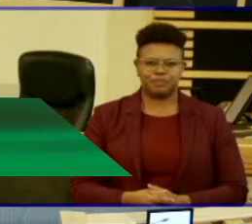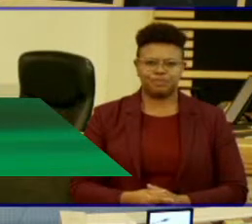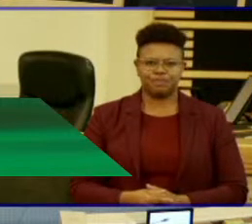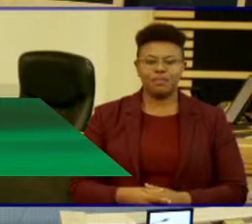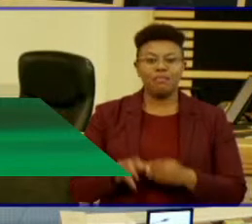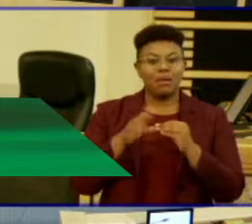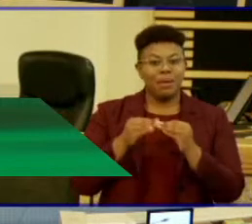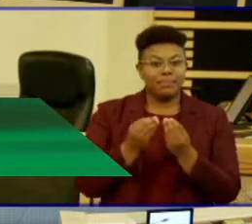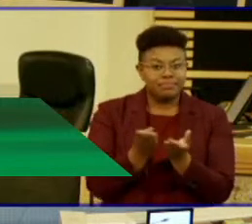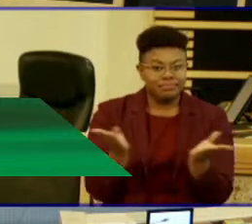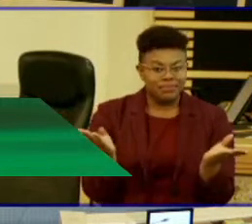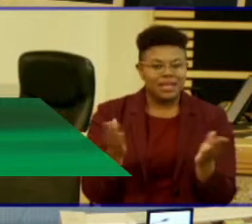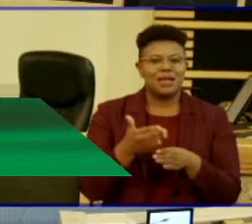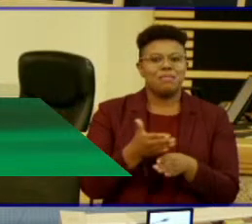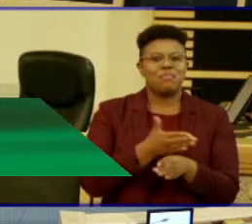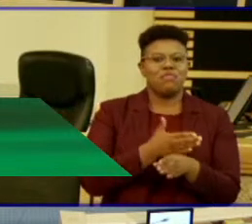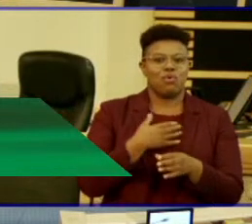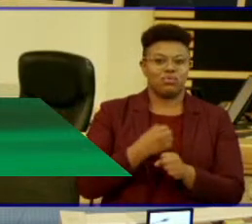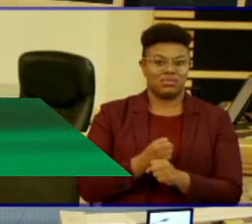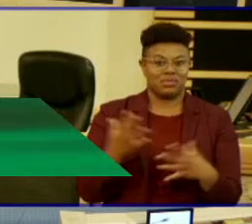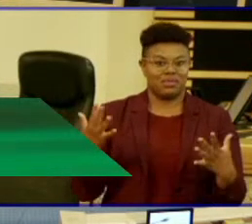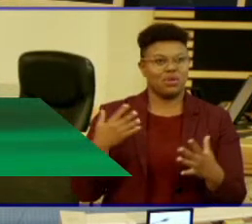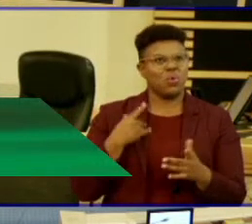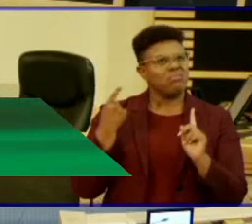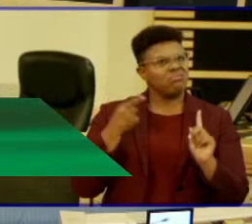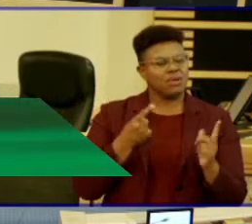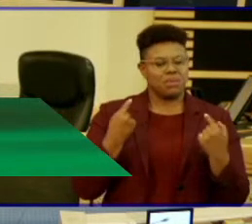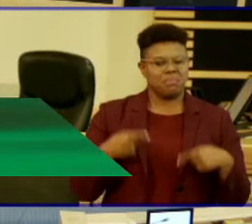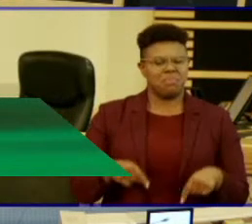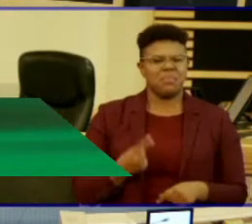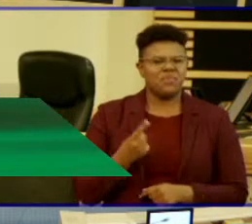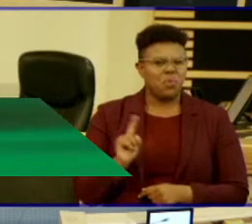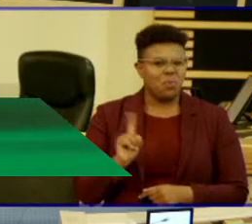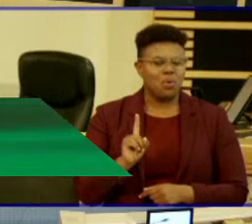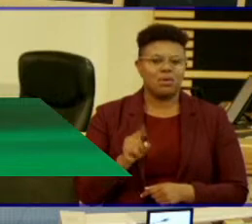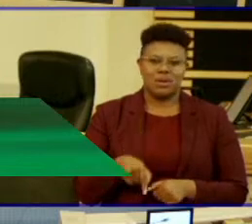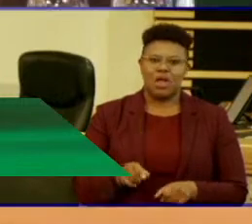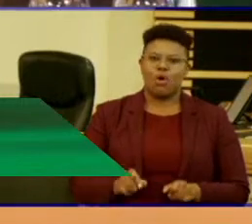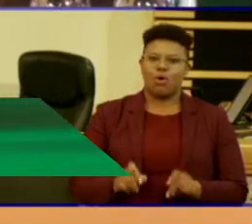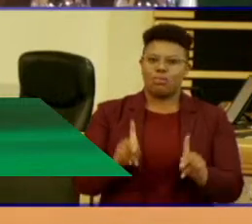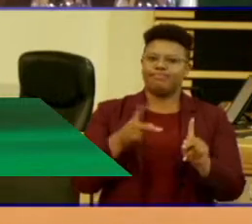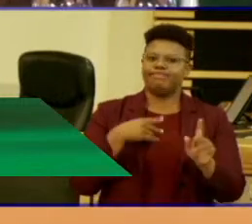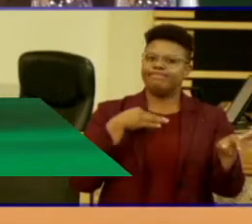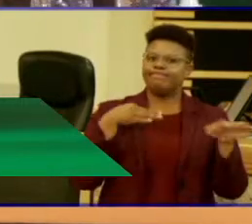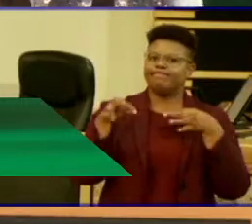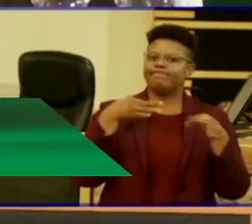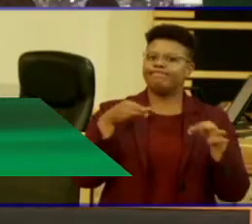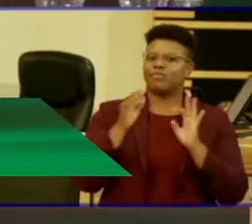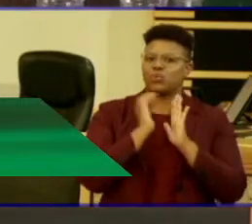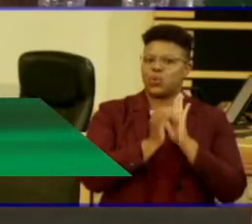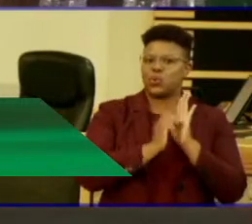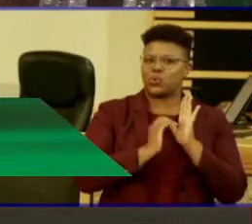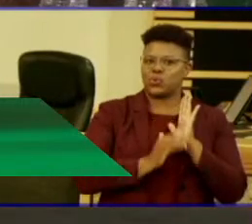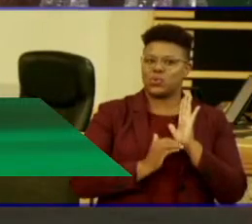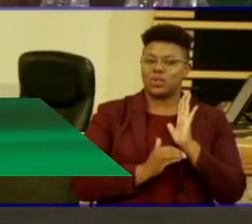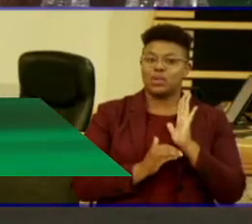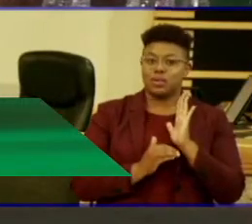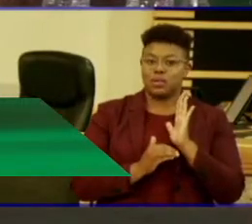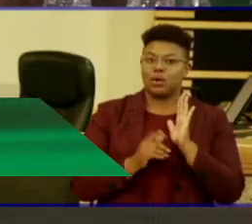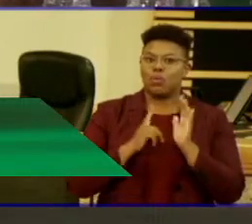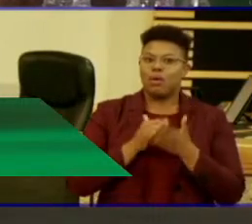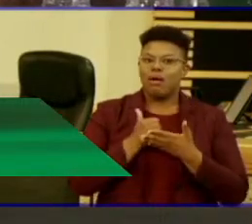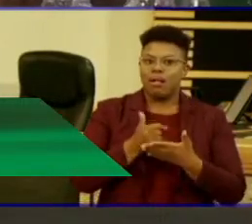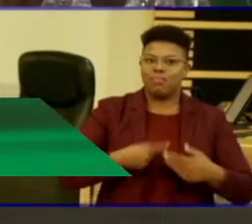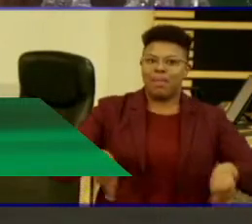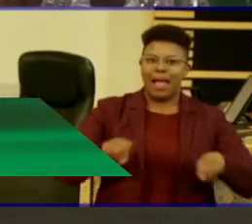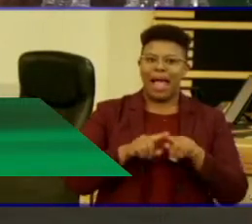Honourable Members, before we commence with the business of the day, may I take this opportunity to lay down some ground rules that will assist in facilitating